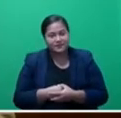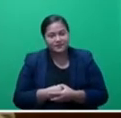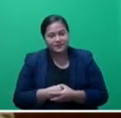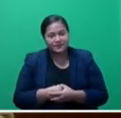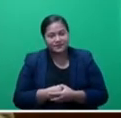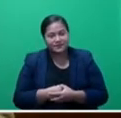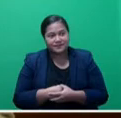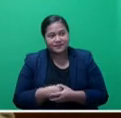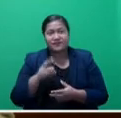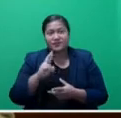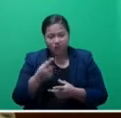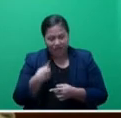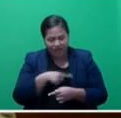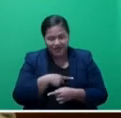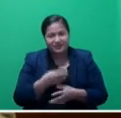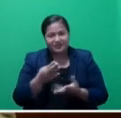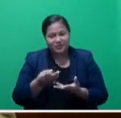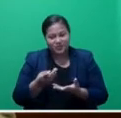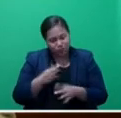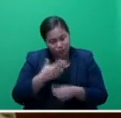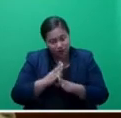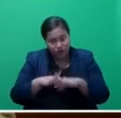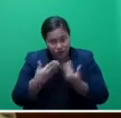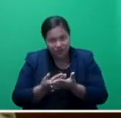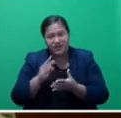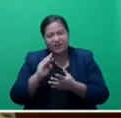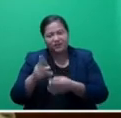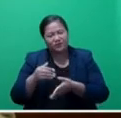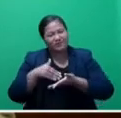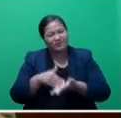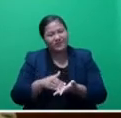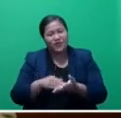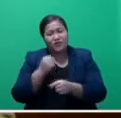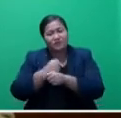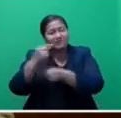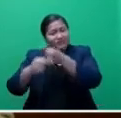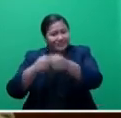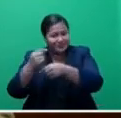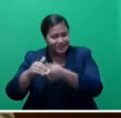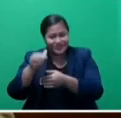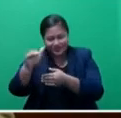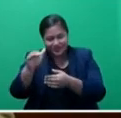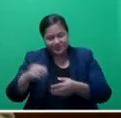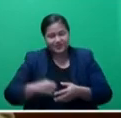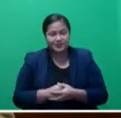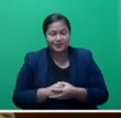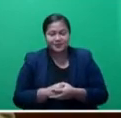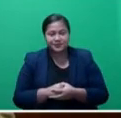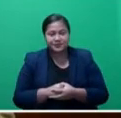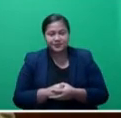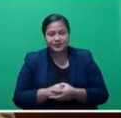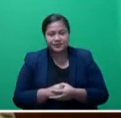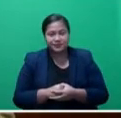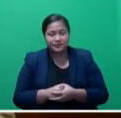for generations to come. Let it go on record, Mr. Speaker, sir, that it is absolutely no